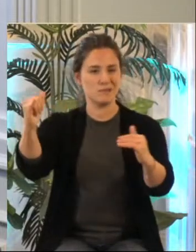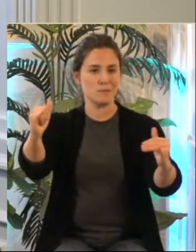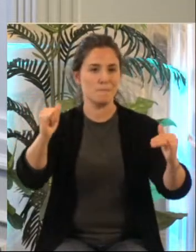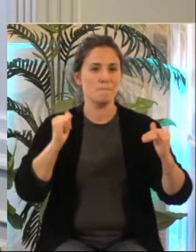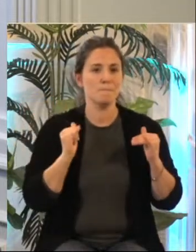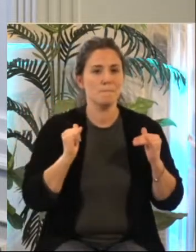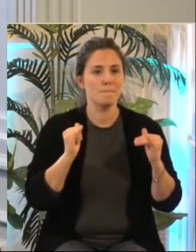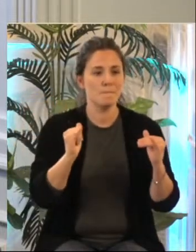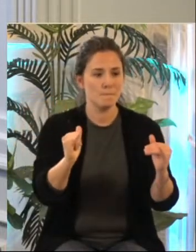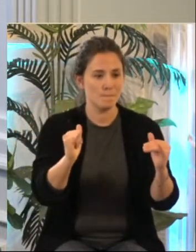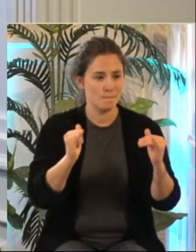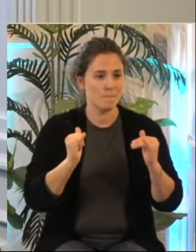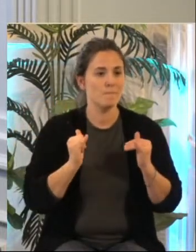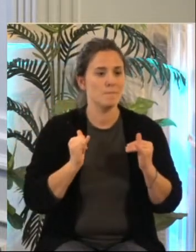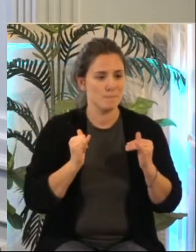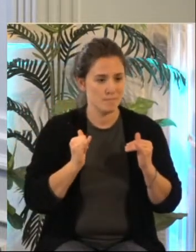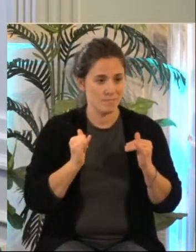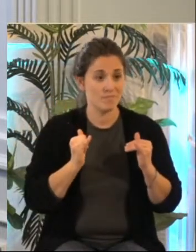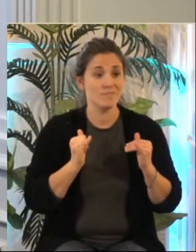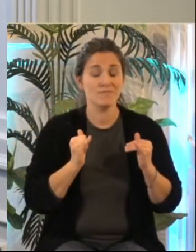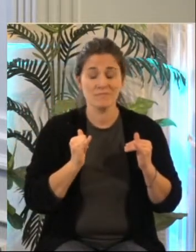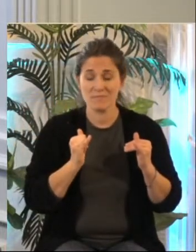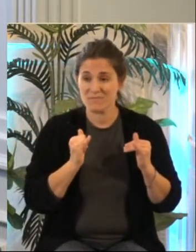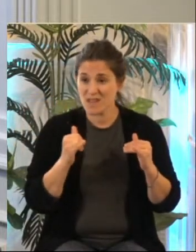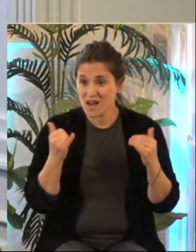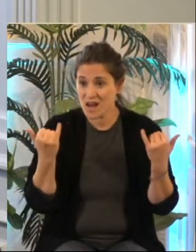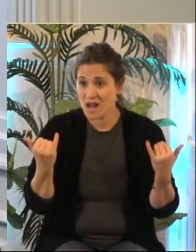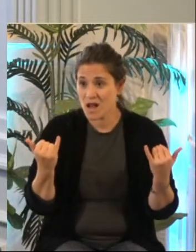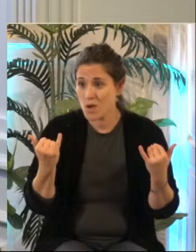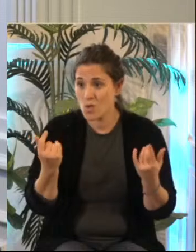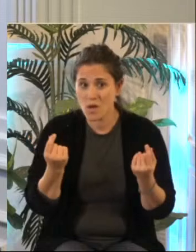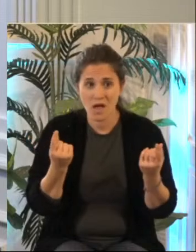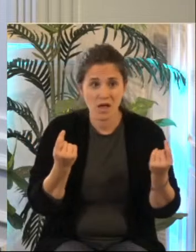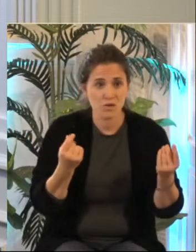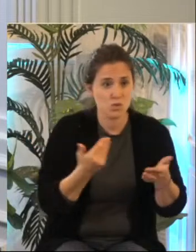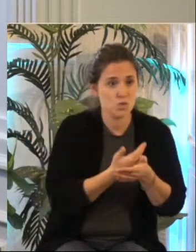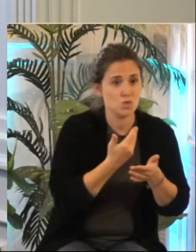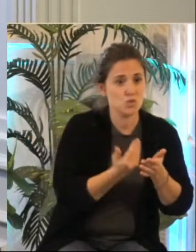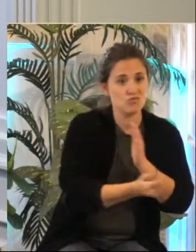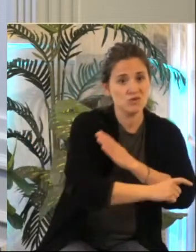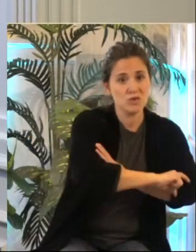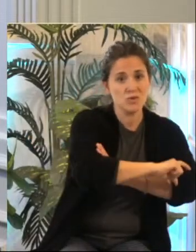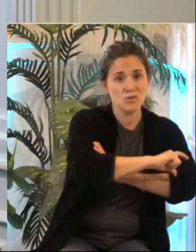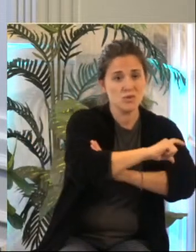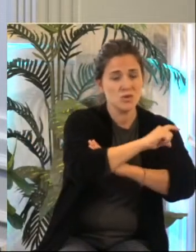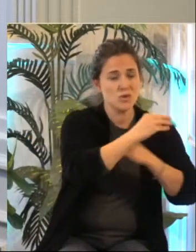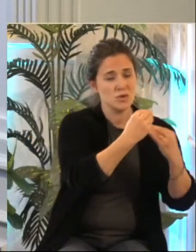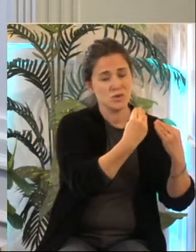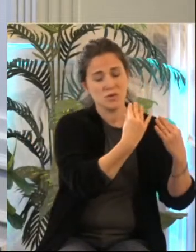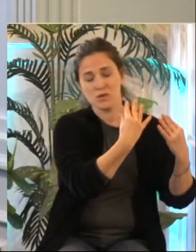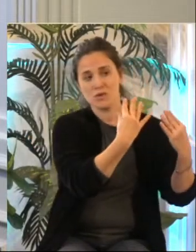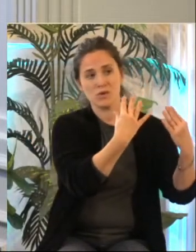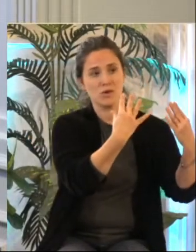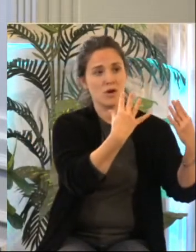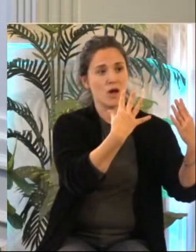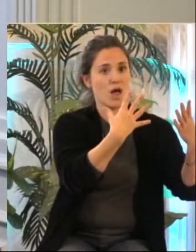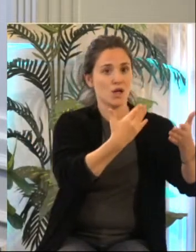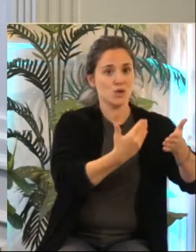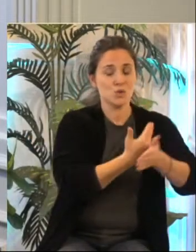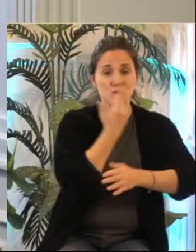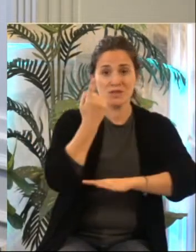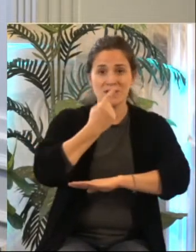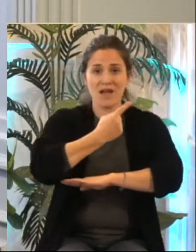feel. It's a new dawn, it's a new day, it's a